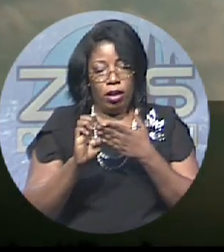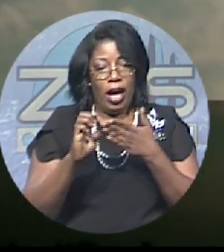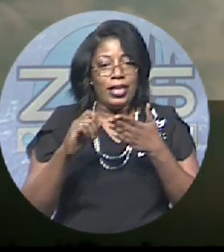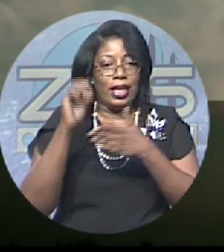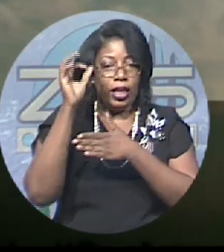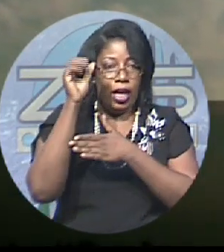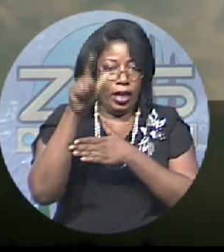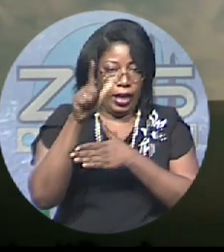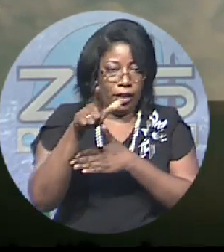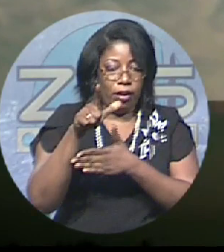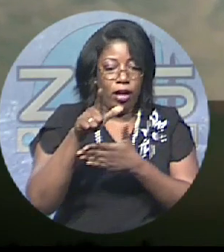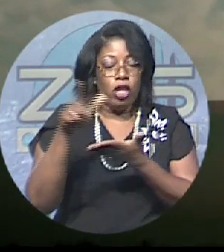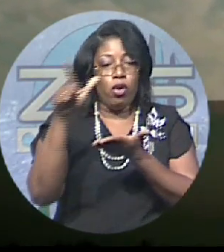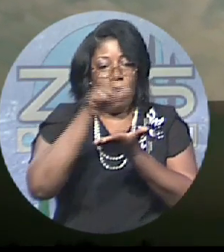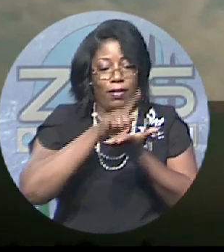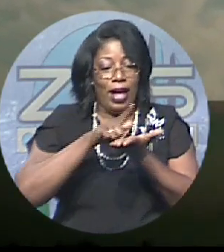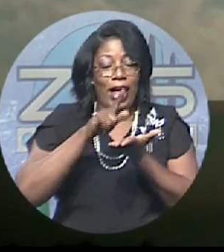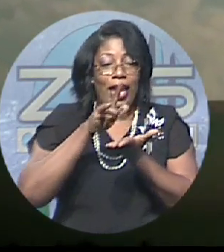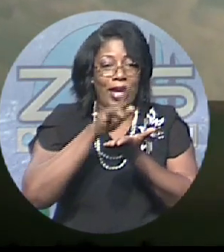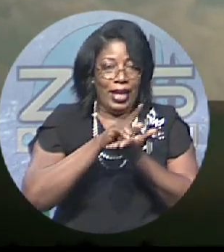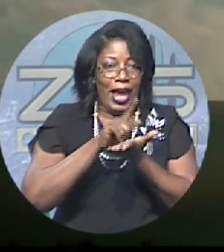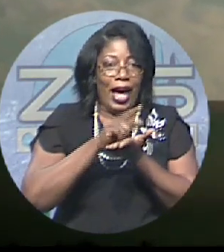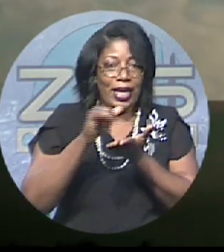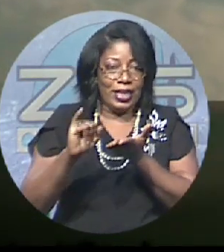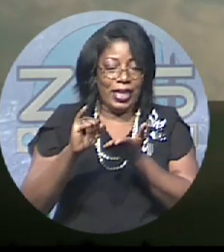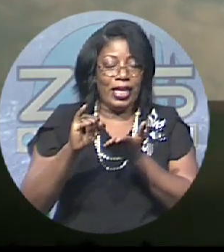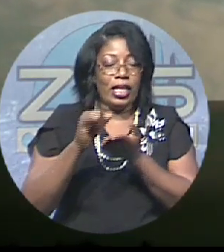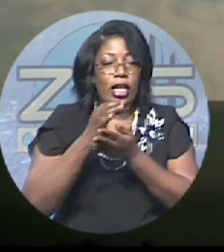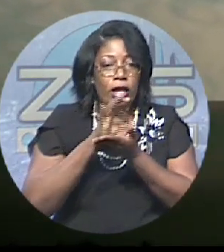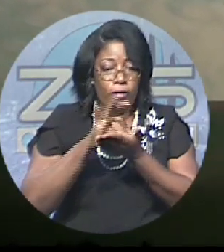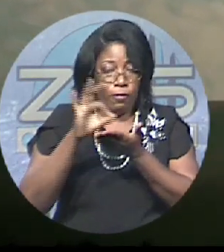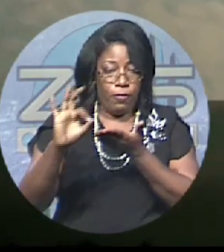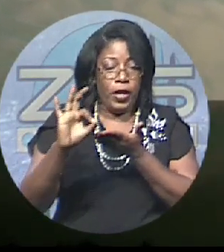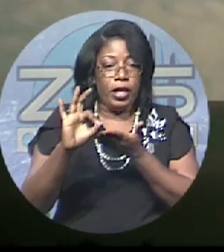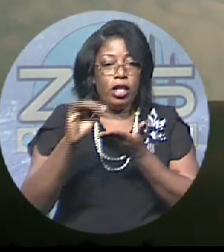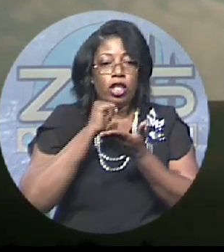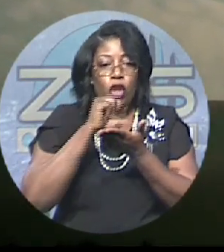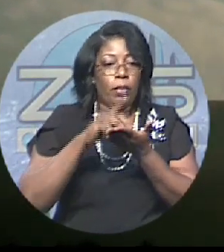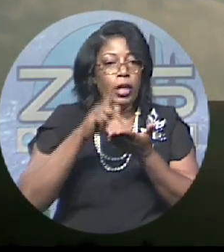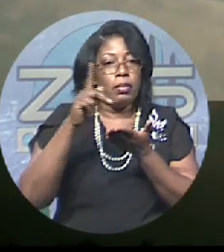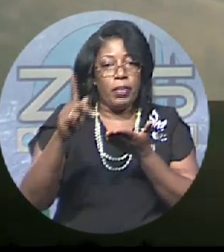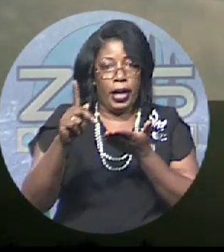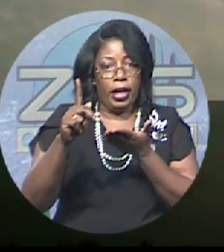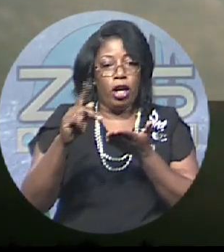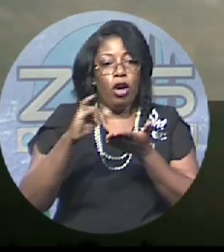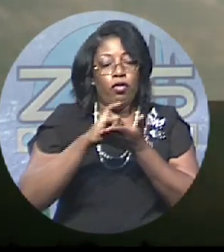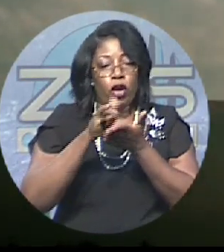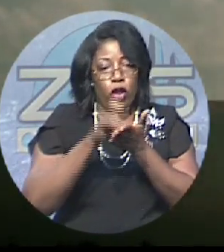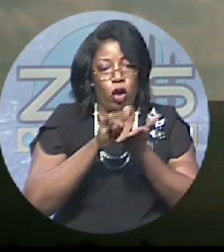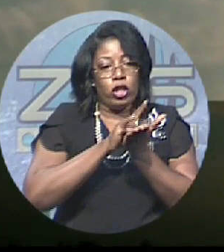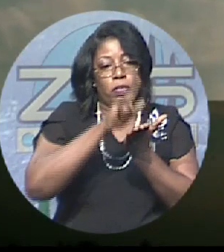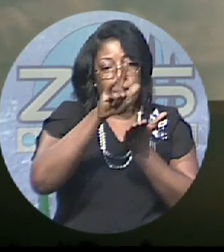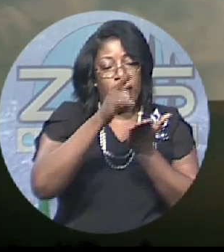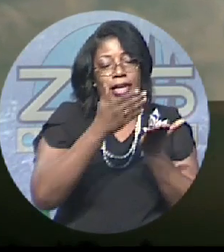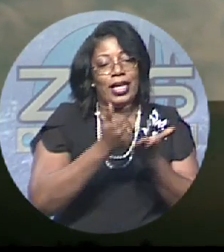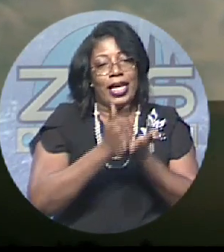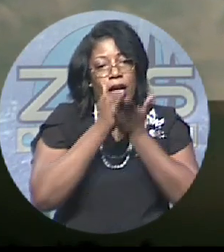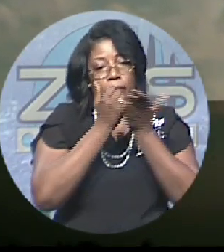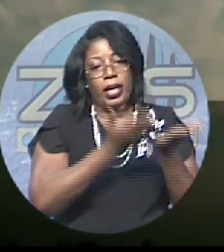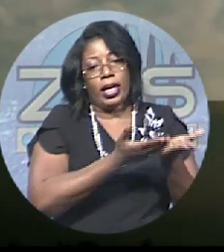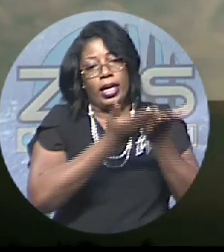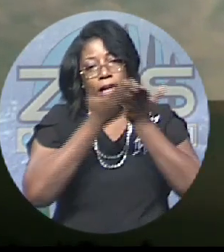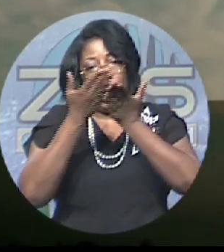notice, landing fees at all government airports will not be payable by airports involved in the transport of goods to Long Island,